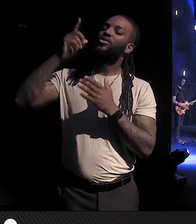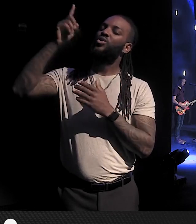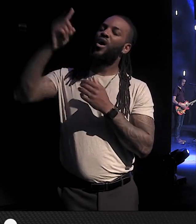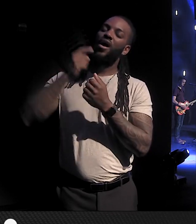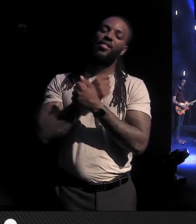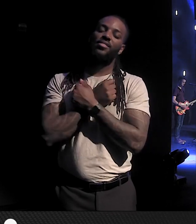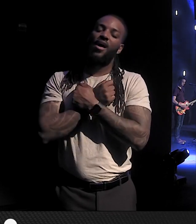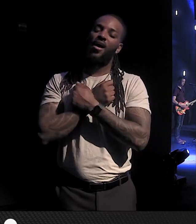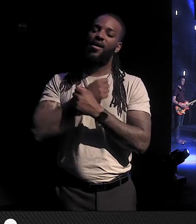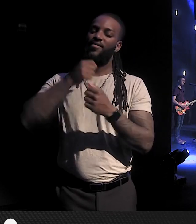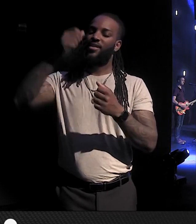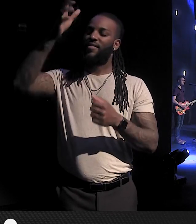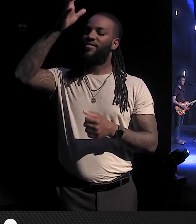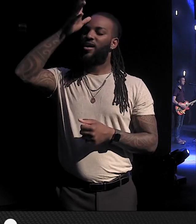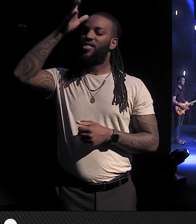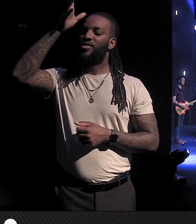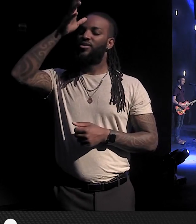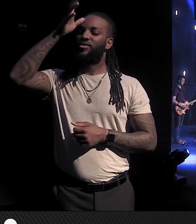loving Father.